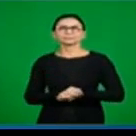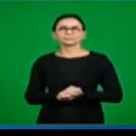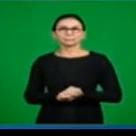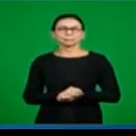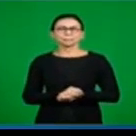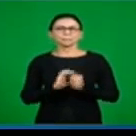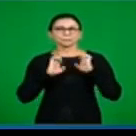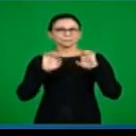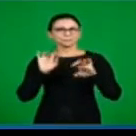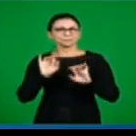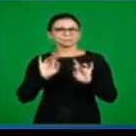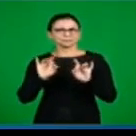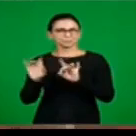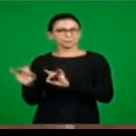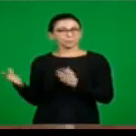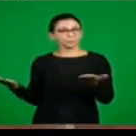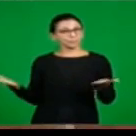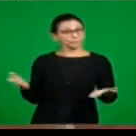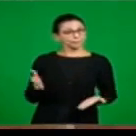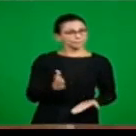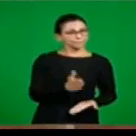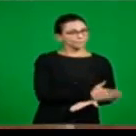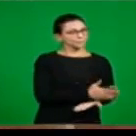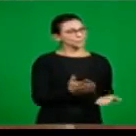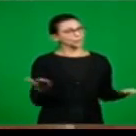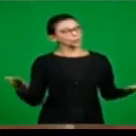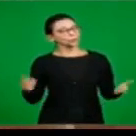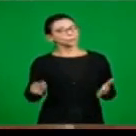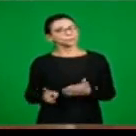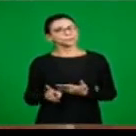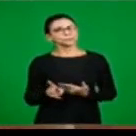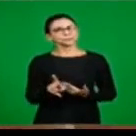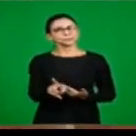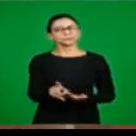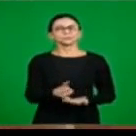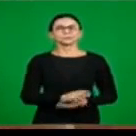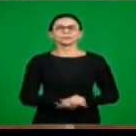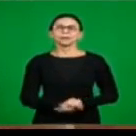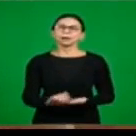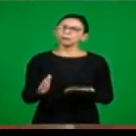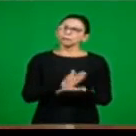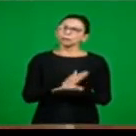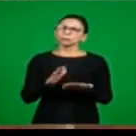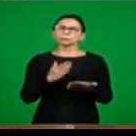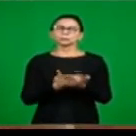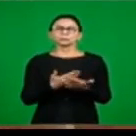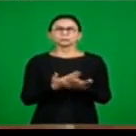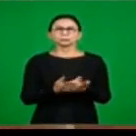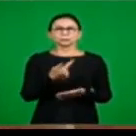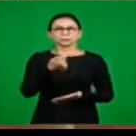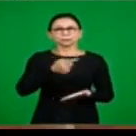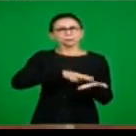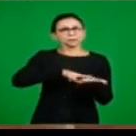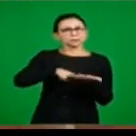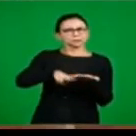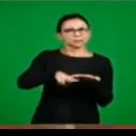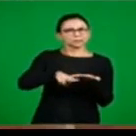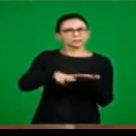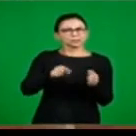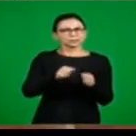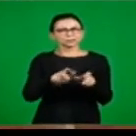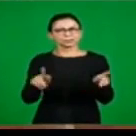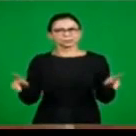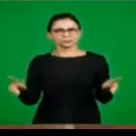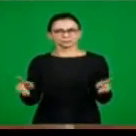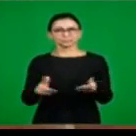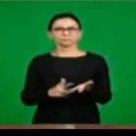Lord in special evangelization. And this morning we are giving continuity to the studies of the seven letters in the